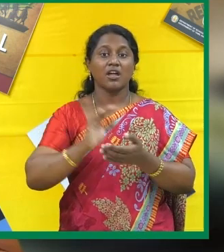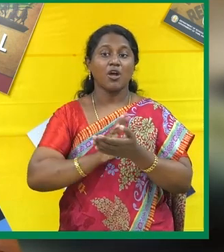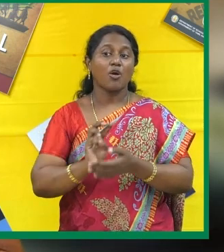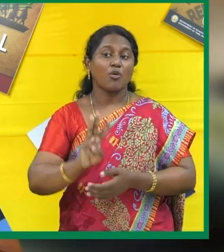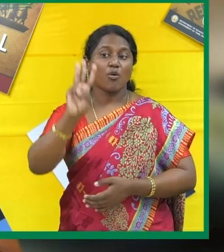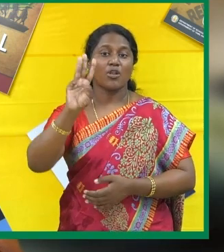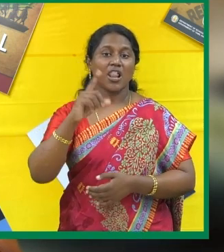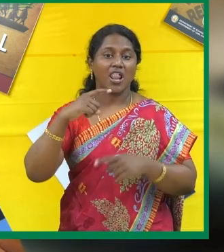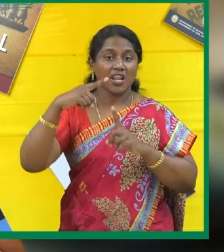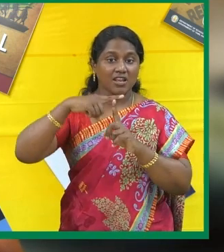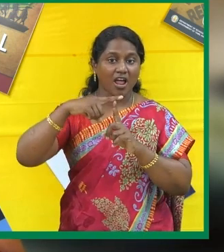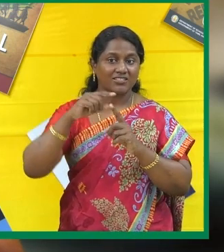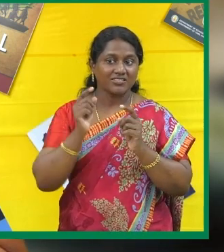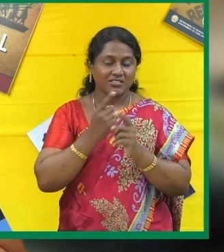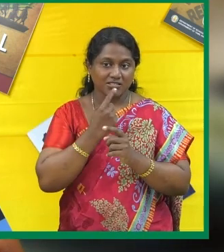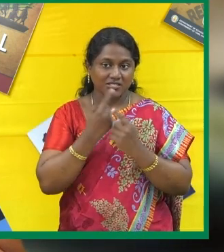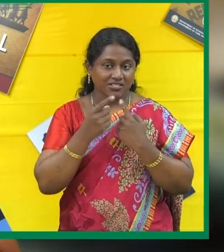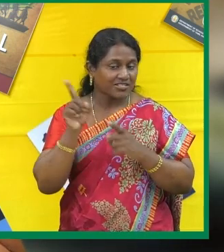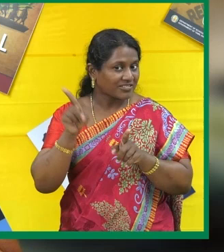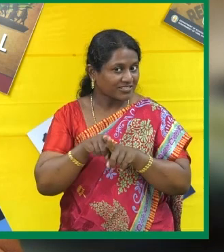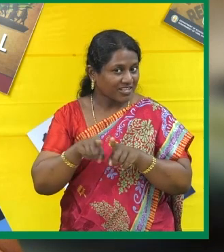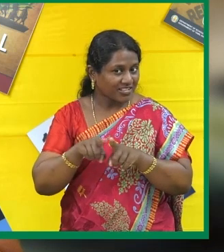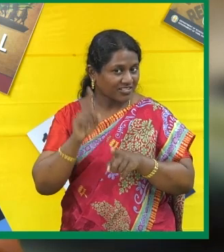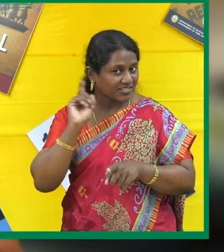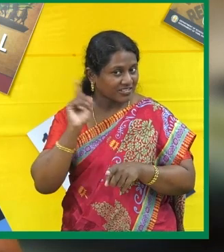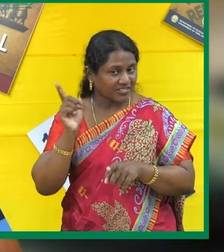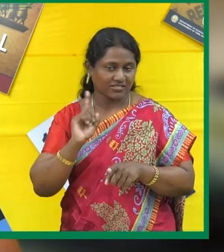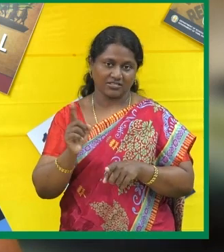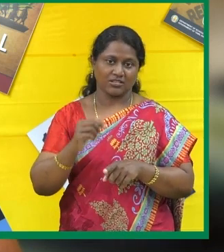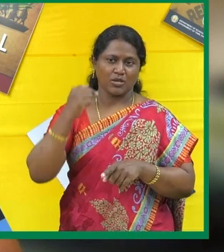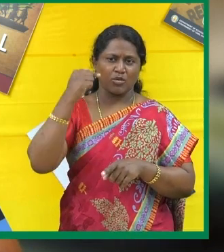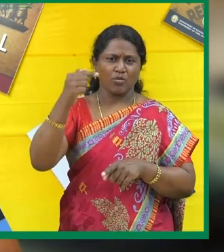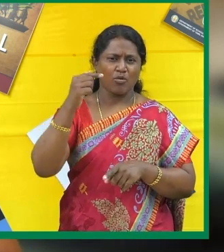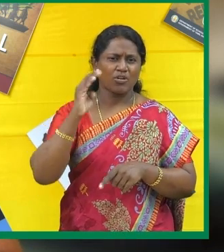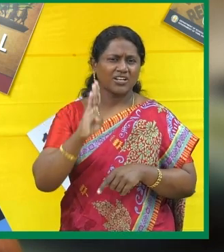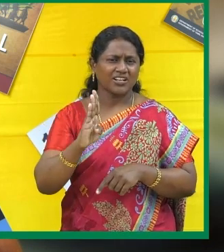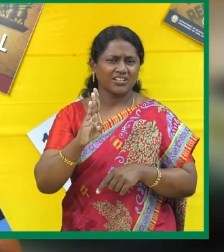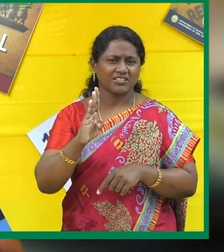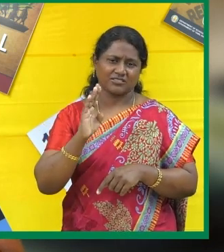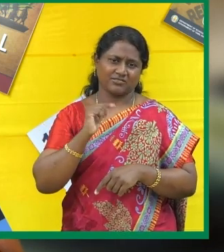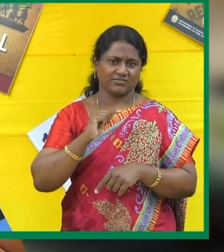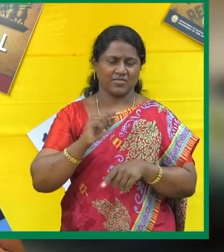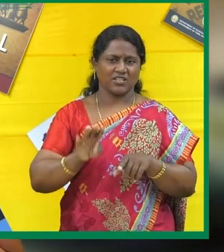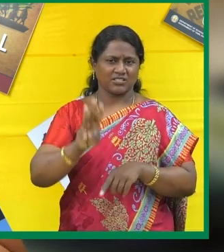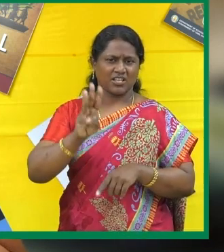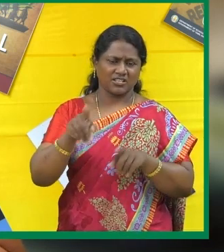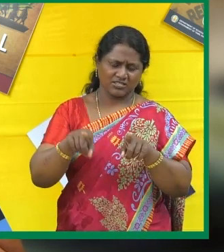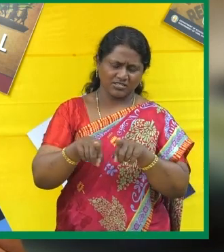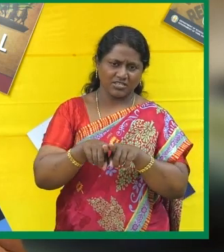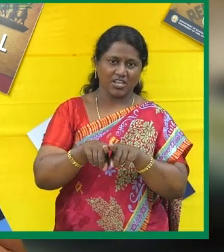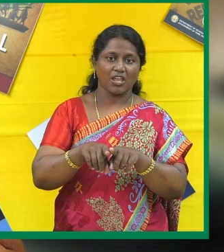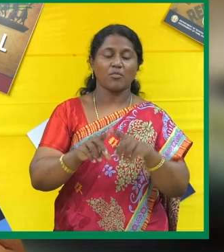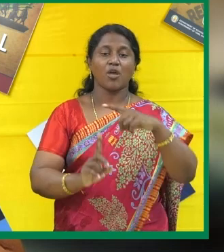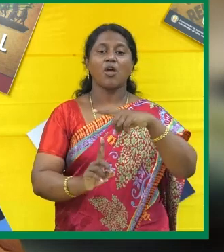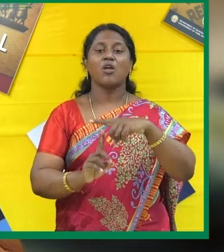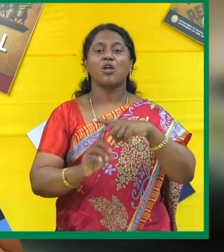rhyming same. So, whole, tall. So, what you put for whole? B. So, you underline tall, put